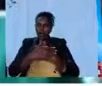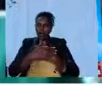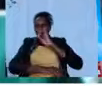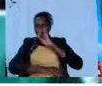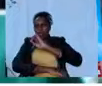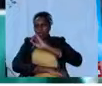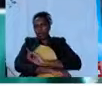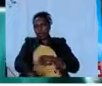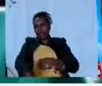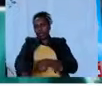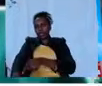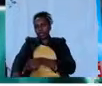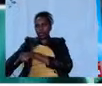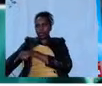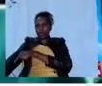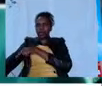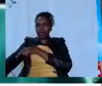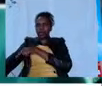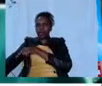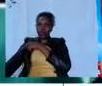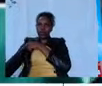Savior, all that they